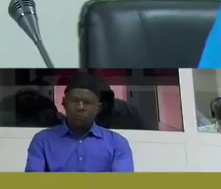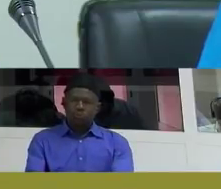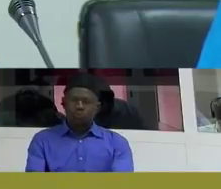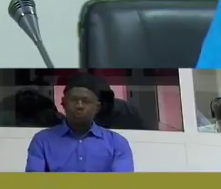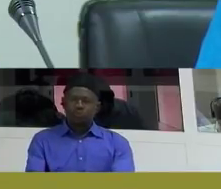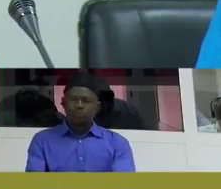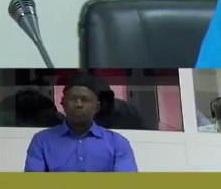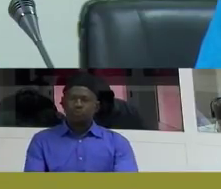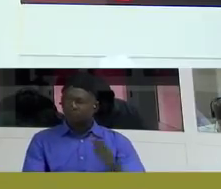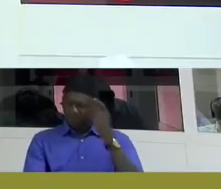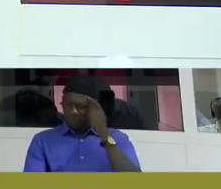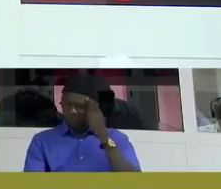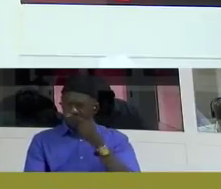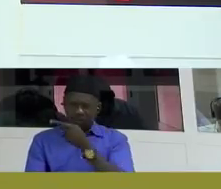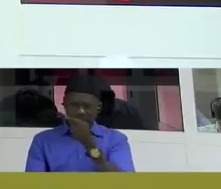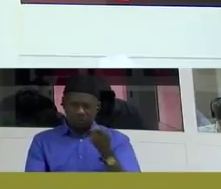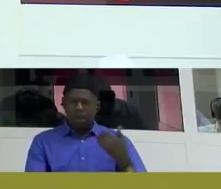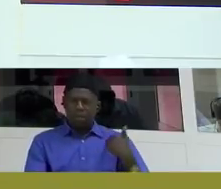that were with me